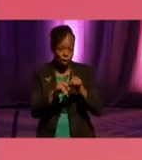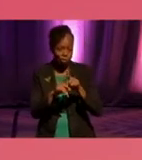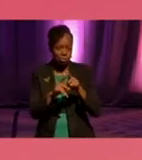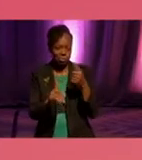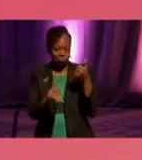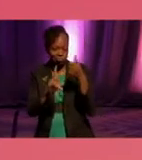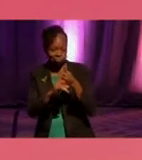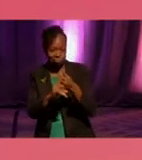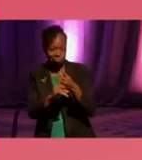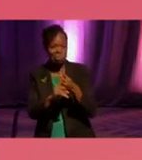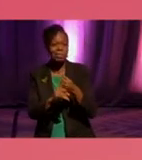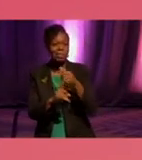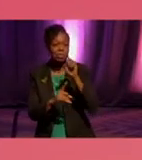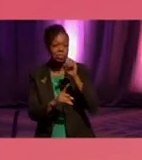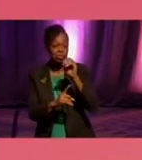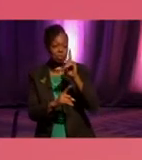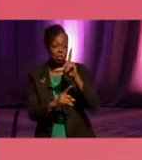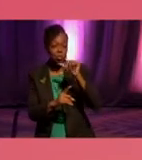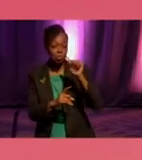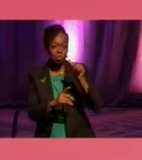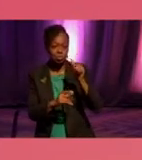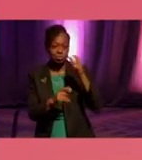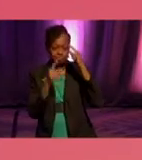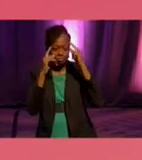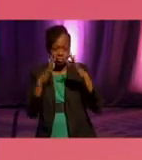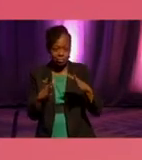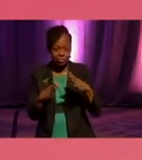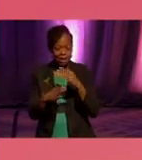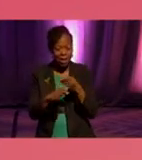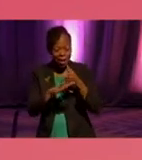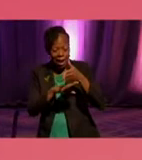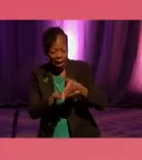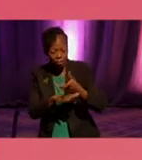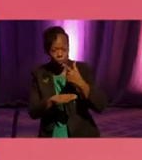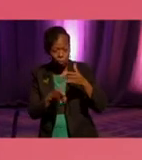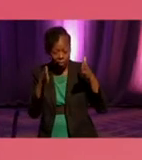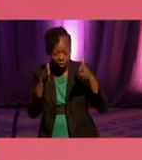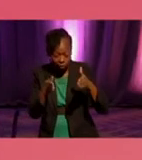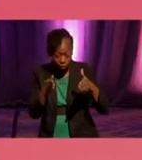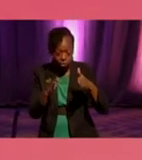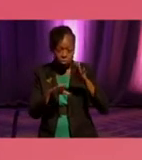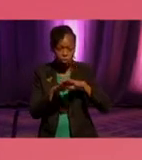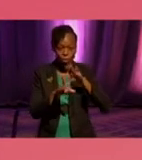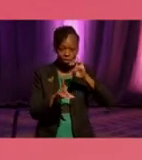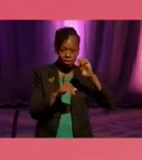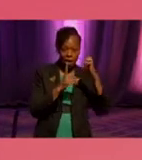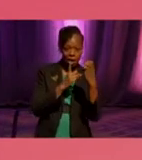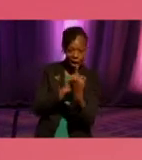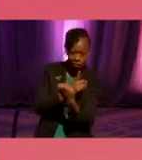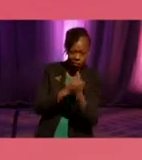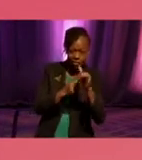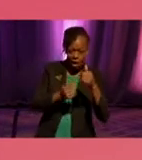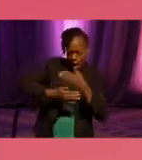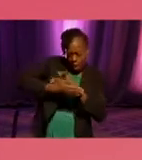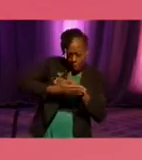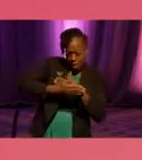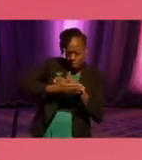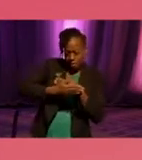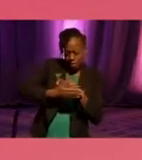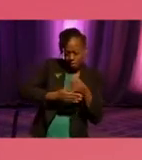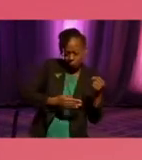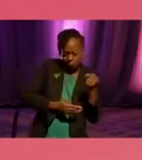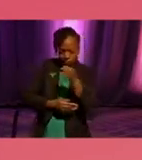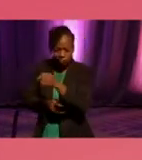determinants of health as well. Thereafter, we look at the environment that an infant goes into. And when I